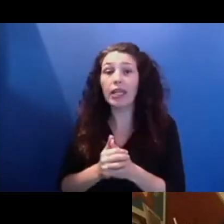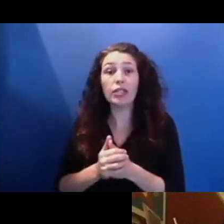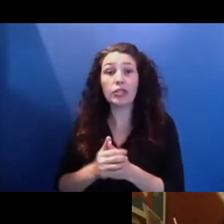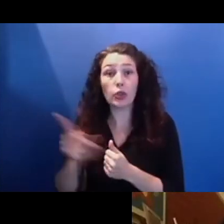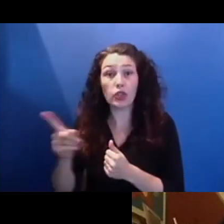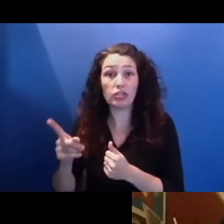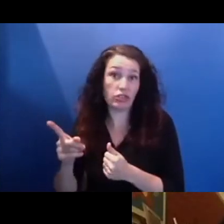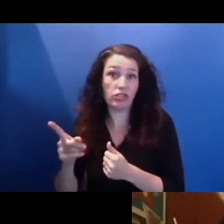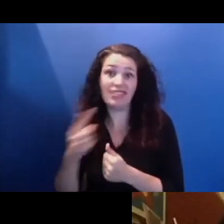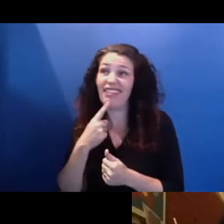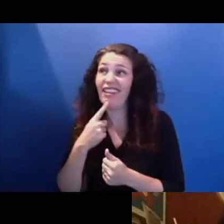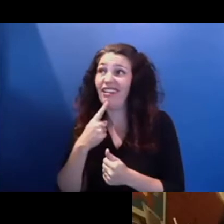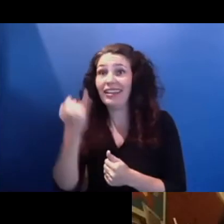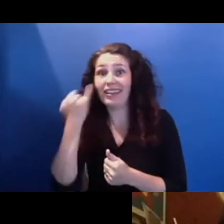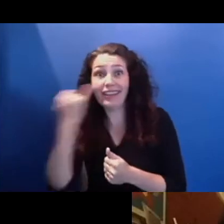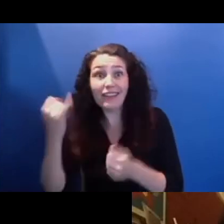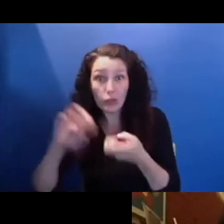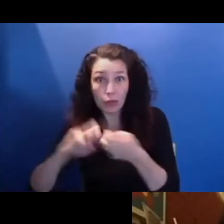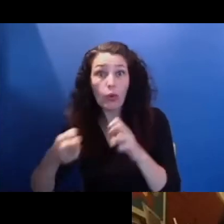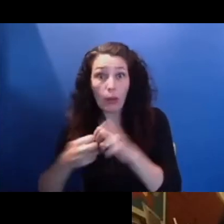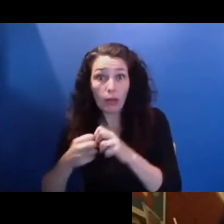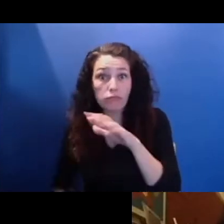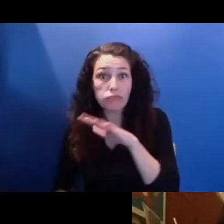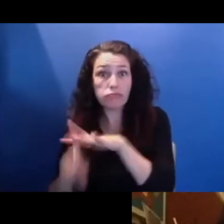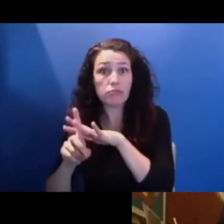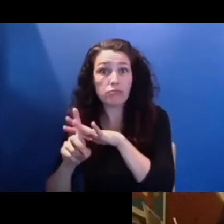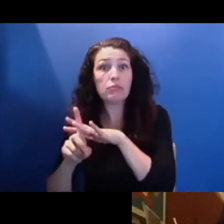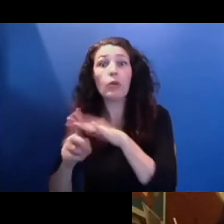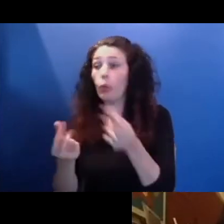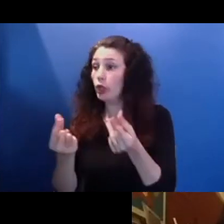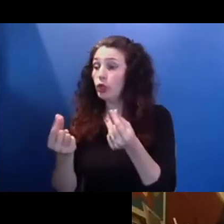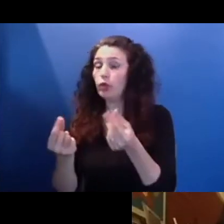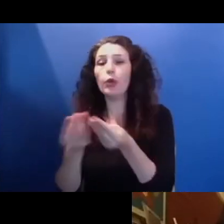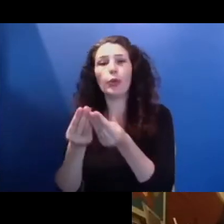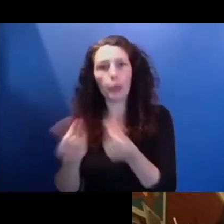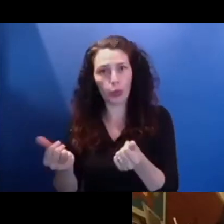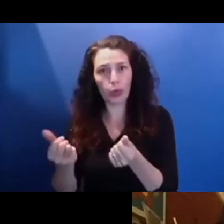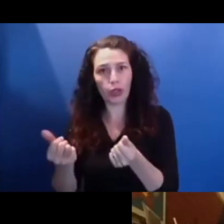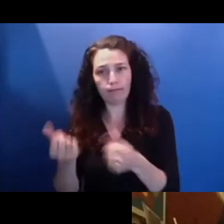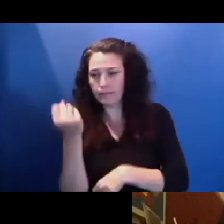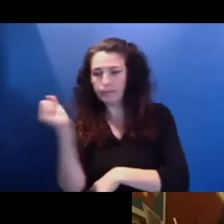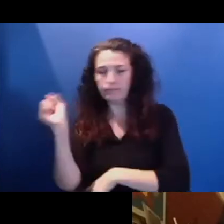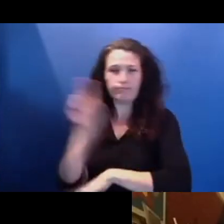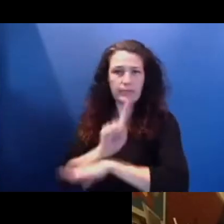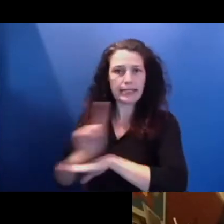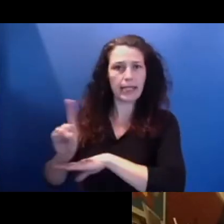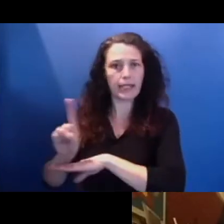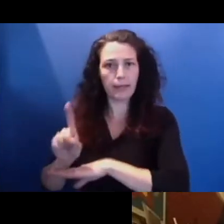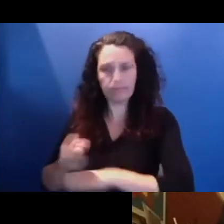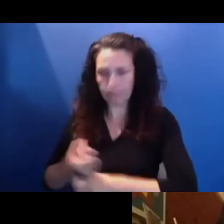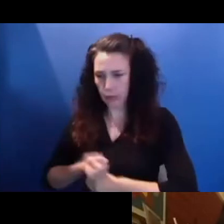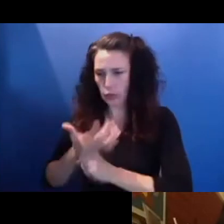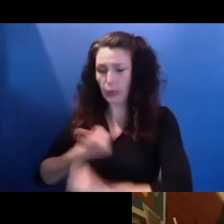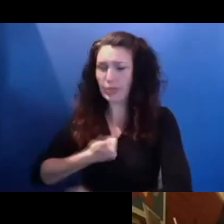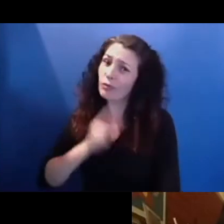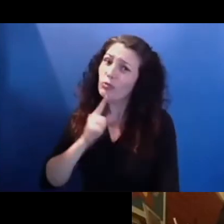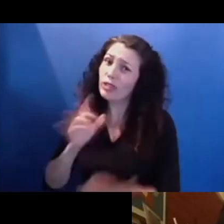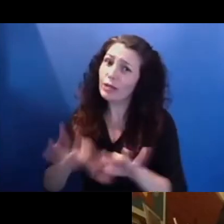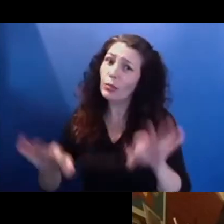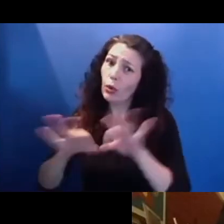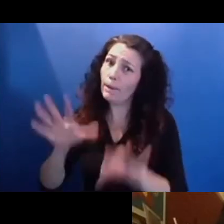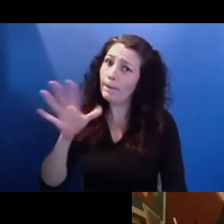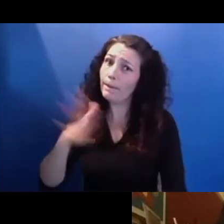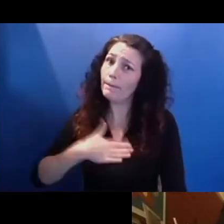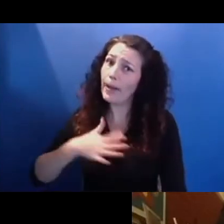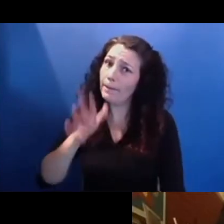me how to resolve that and stand up for myself, which is so important. She was a